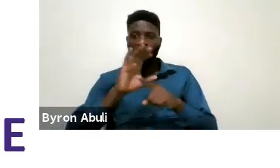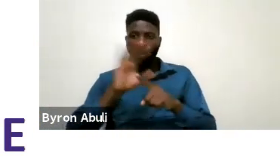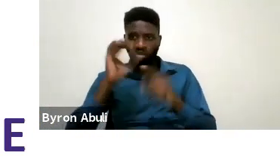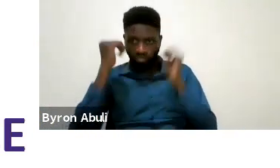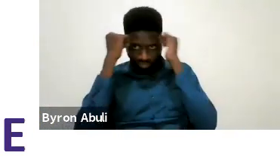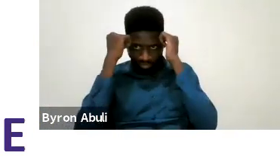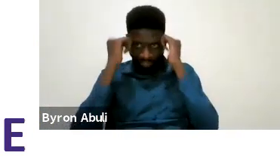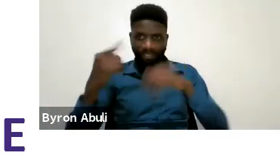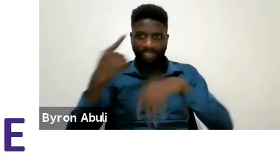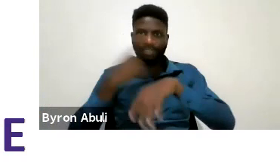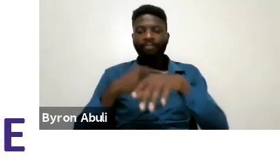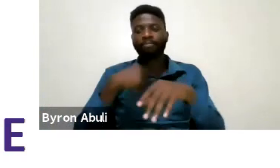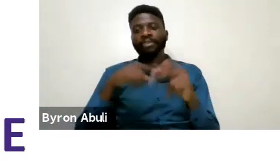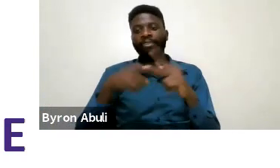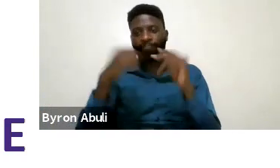year.